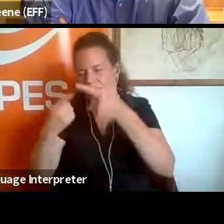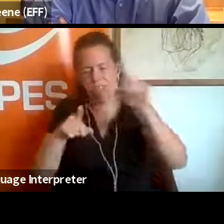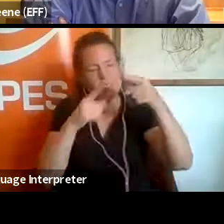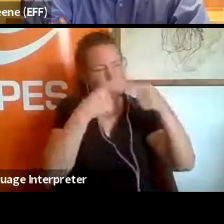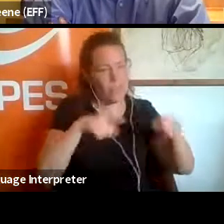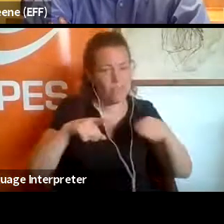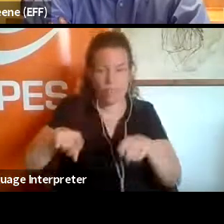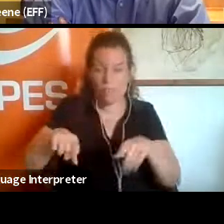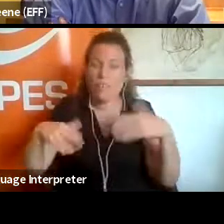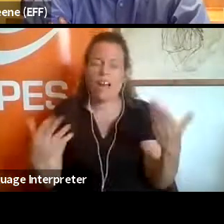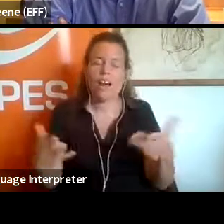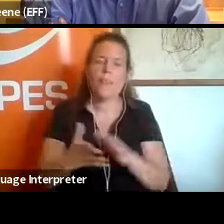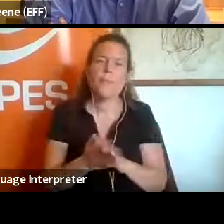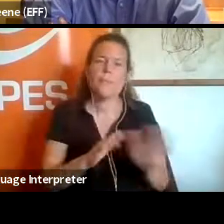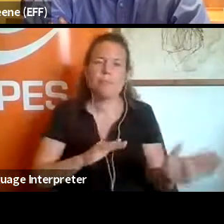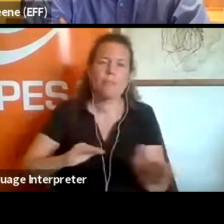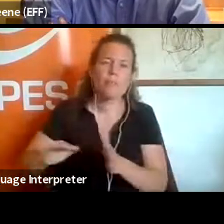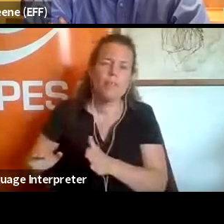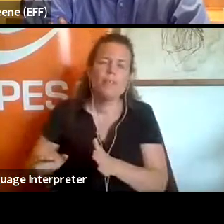Another interesting